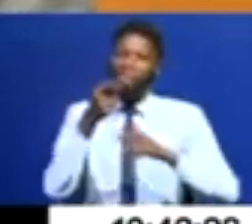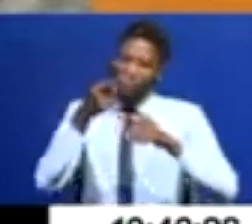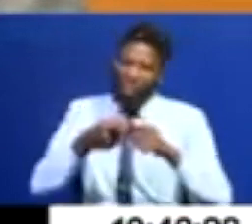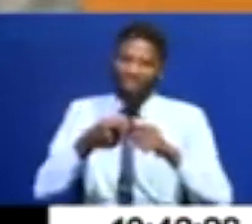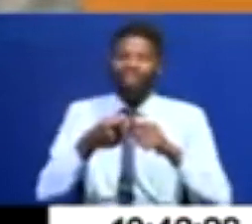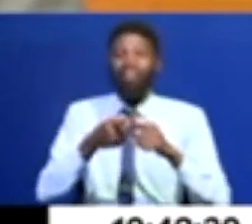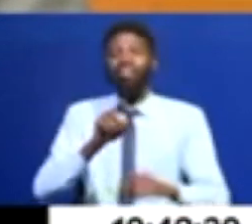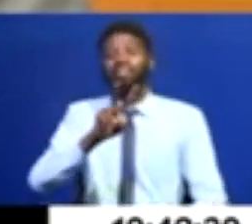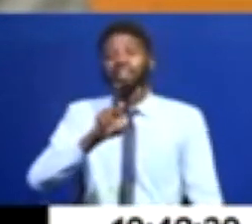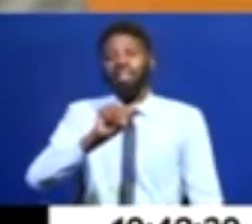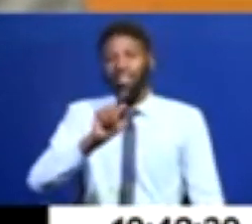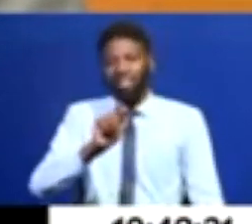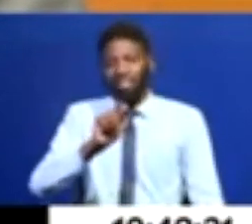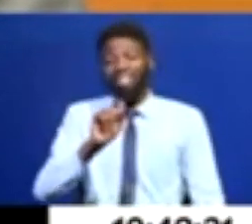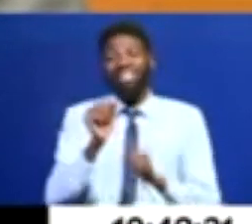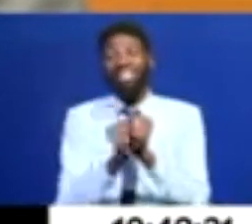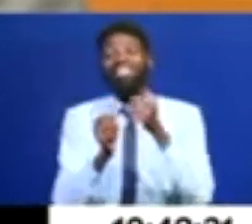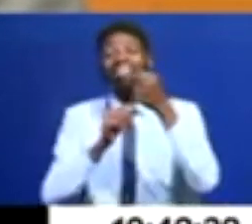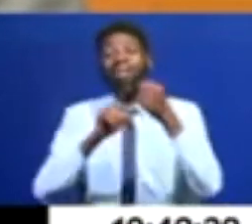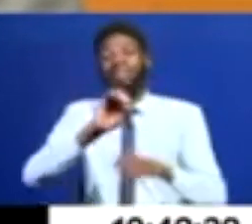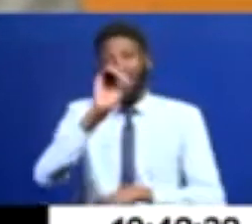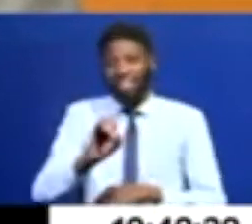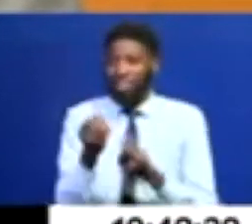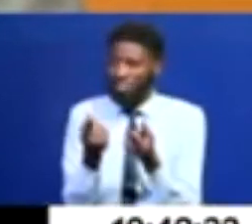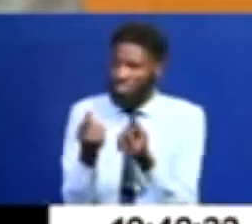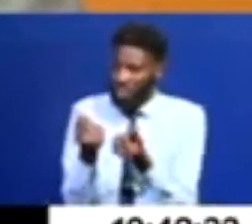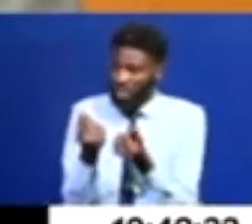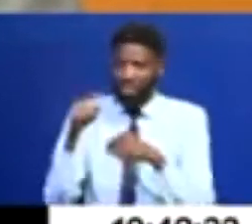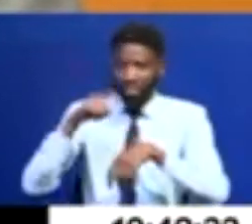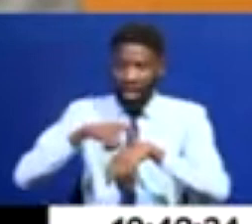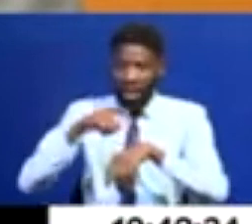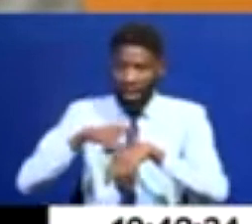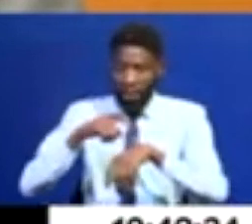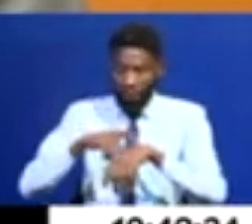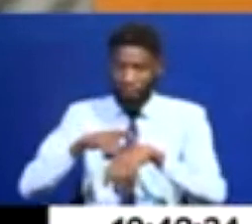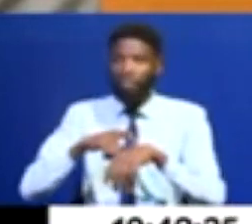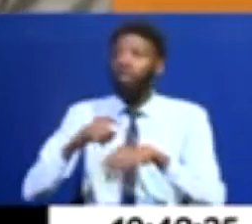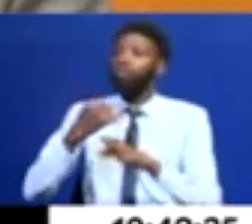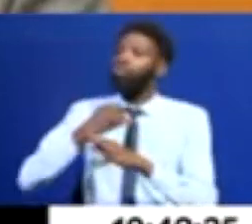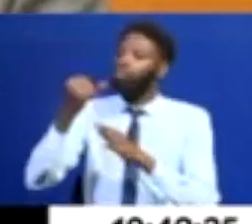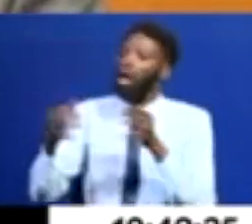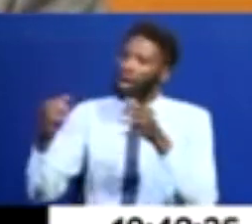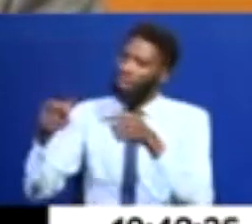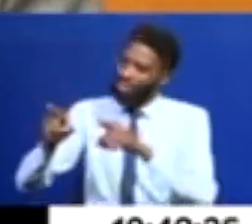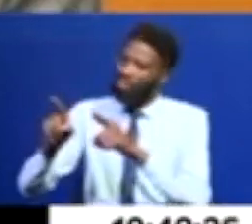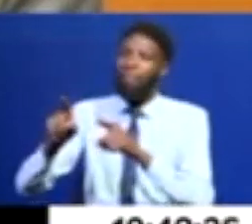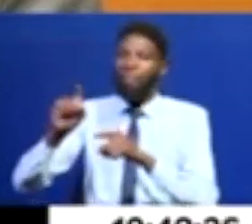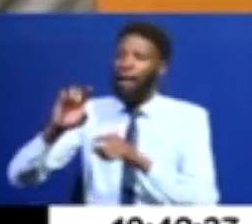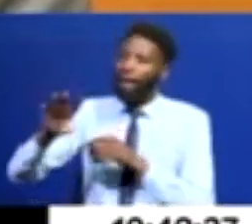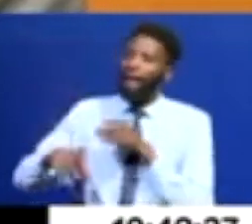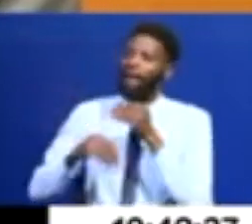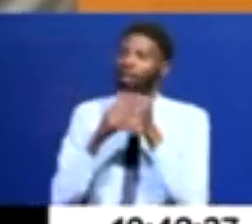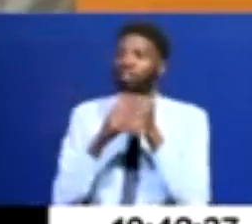additional 16% figure that is there, when compensated by the insurance company, the money has to be paid back